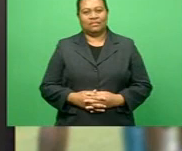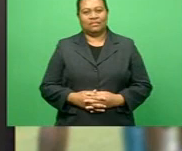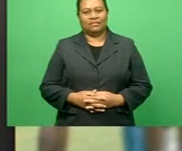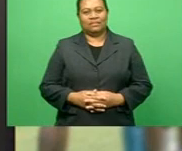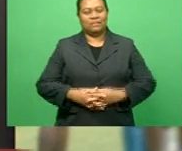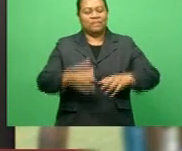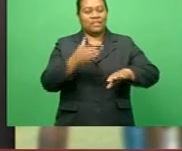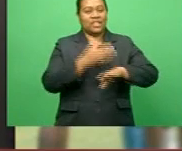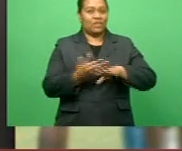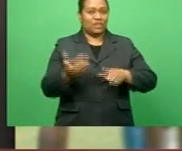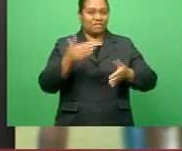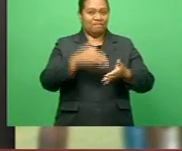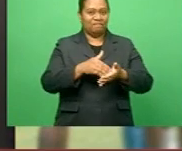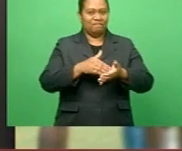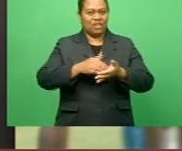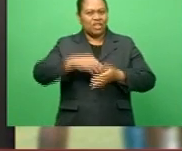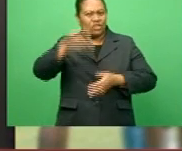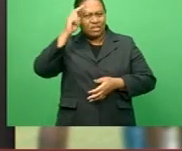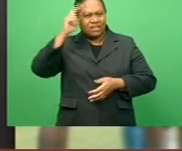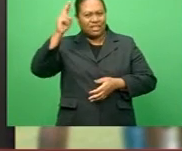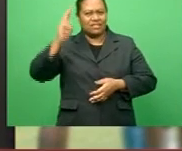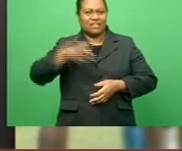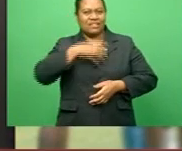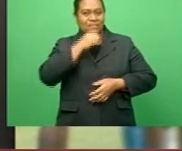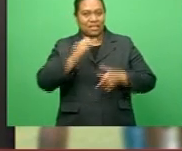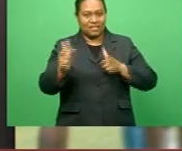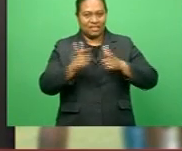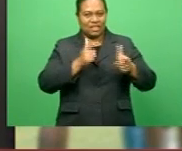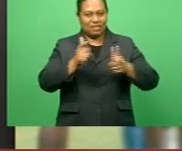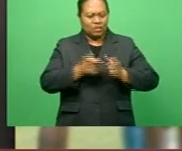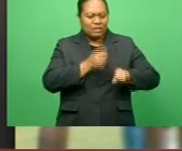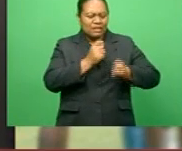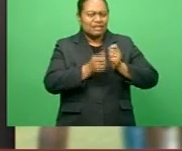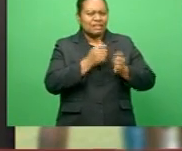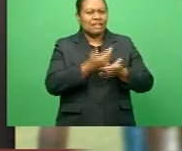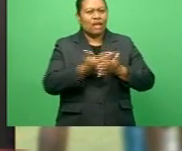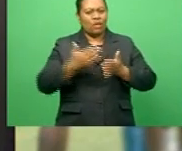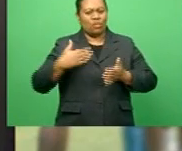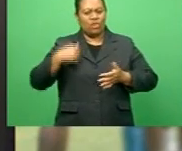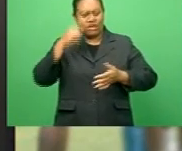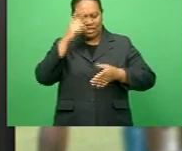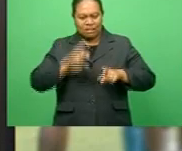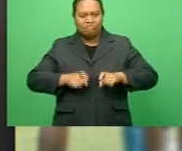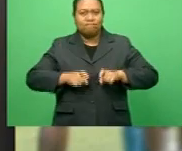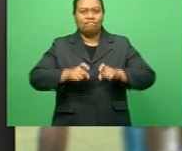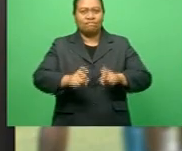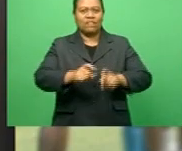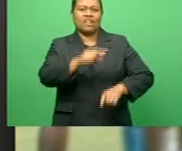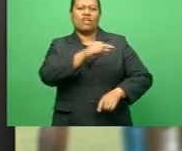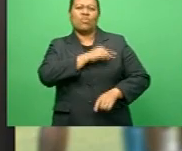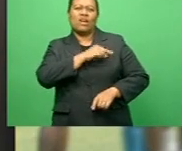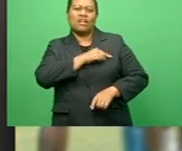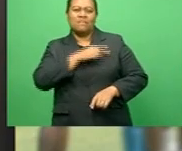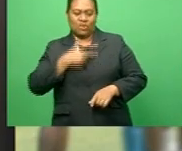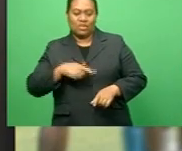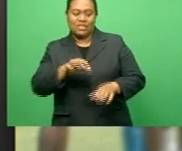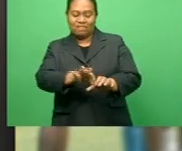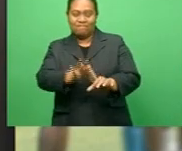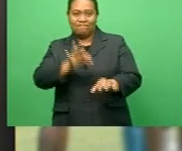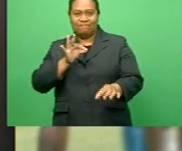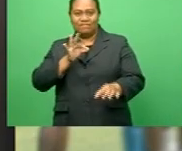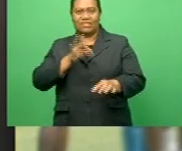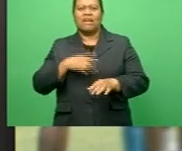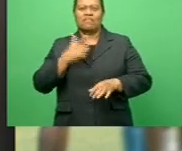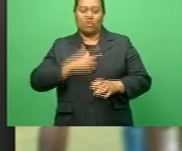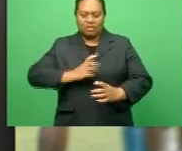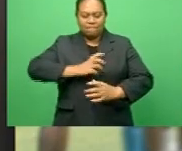The new additions to the national men's sevens squad will be tested on how well they can maintain the qualities they were chosen for and their